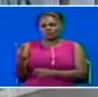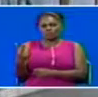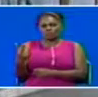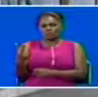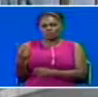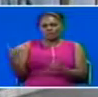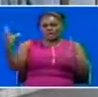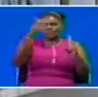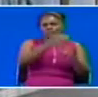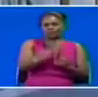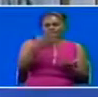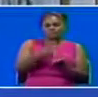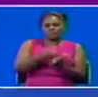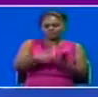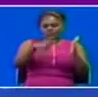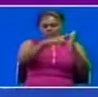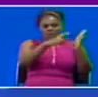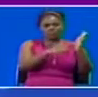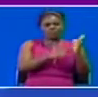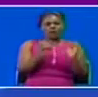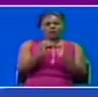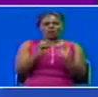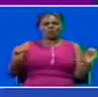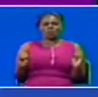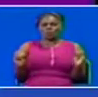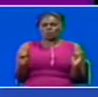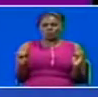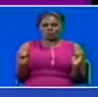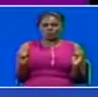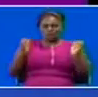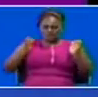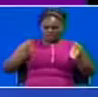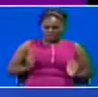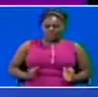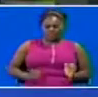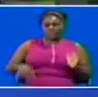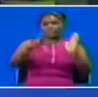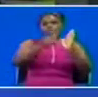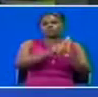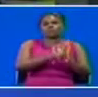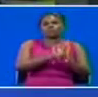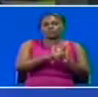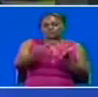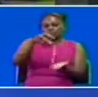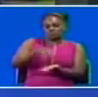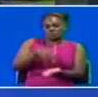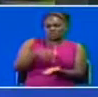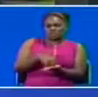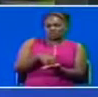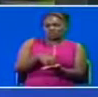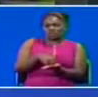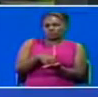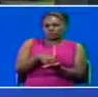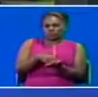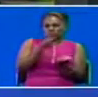not meeting their financial obligations as required by the regulators' ethics rules and regulations. It is a situation that destabilized